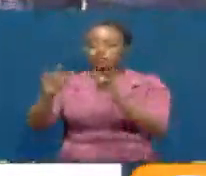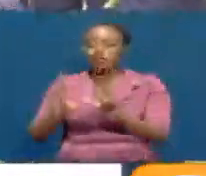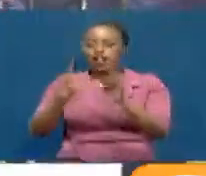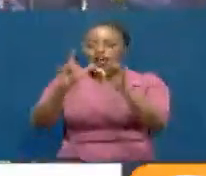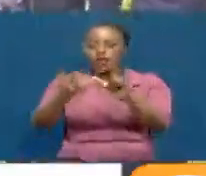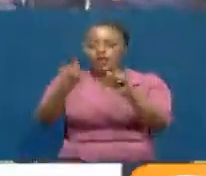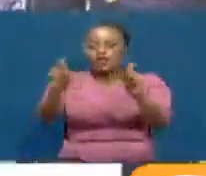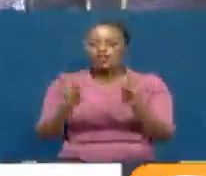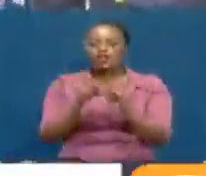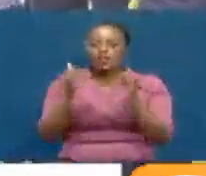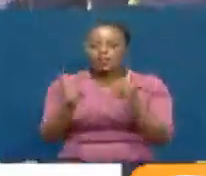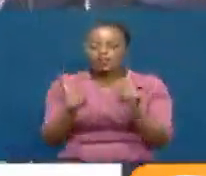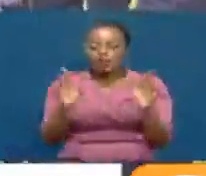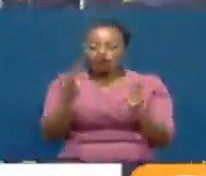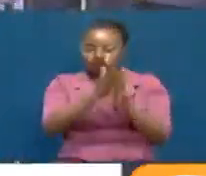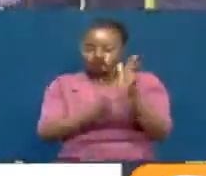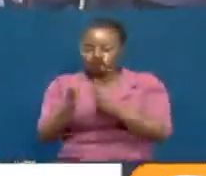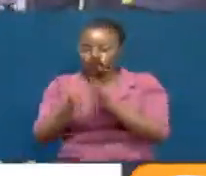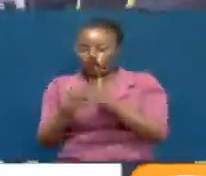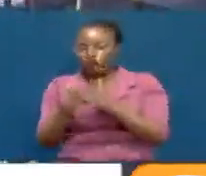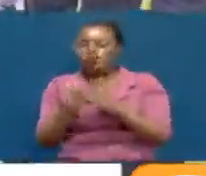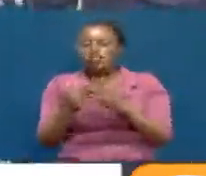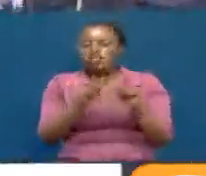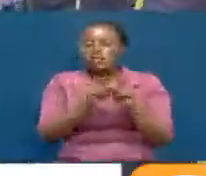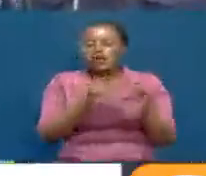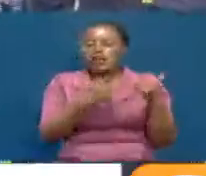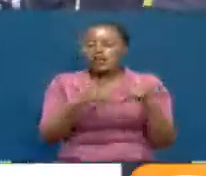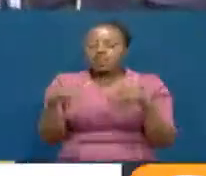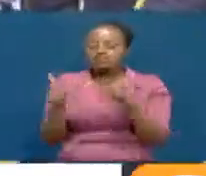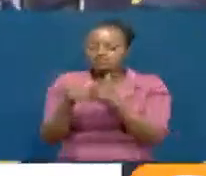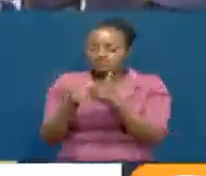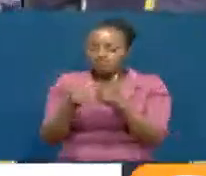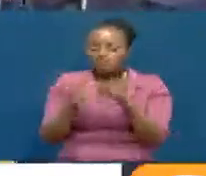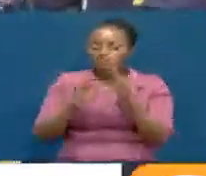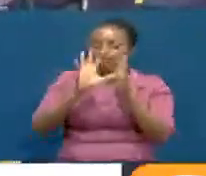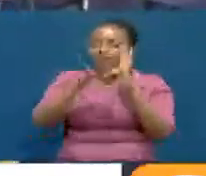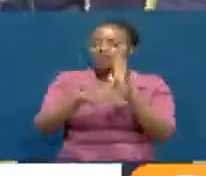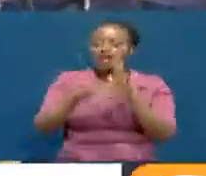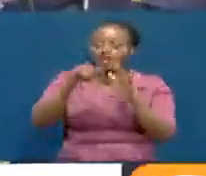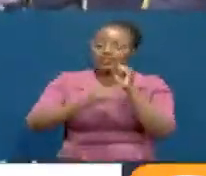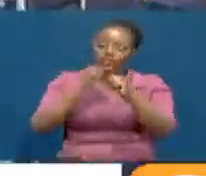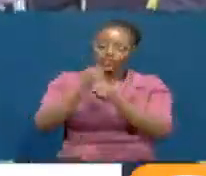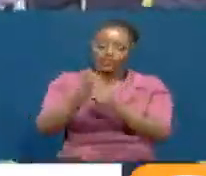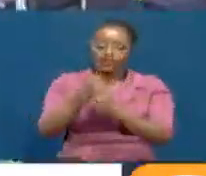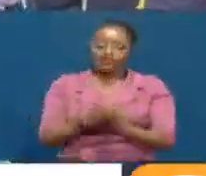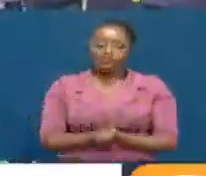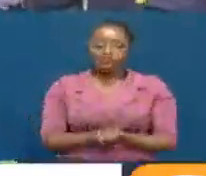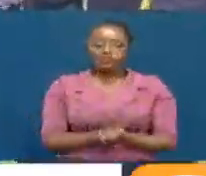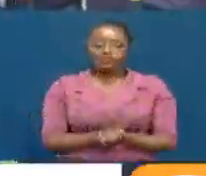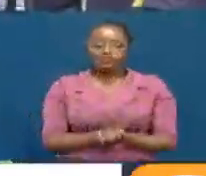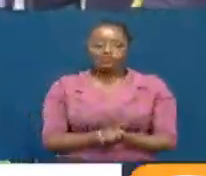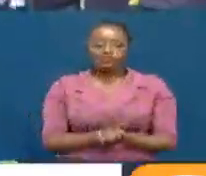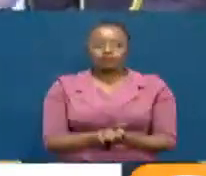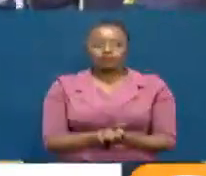The team is now getting ready for the playoffs to be played at a later date in the year.